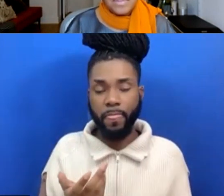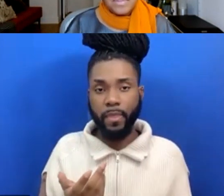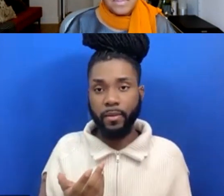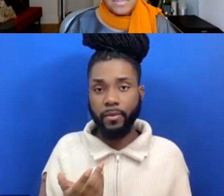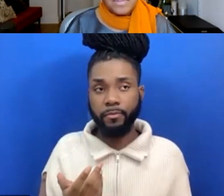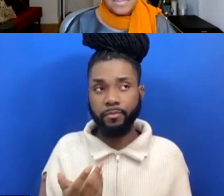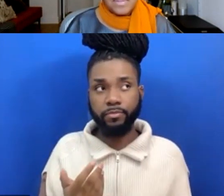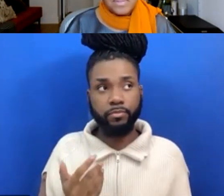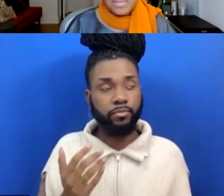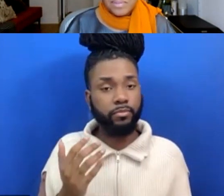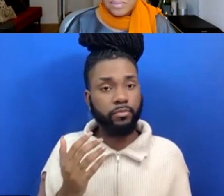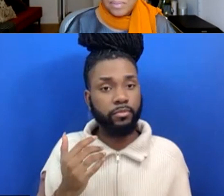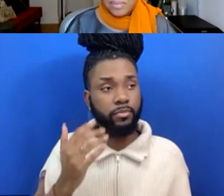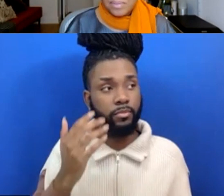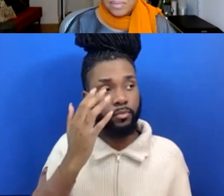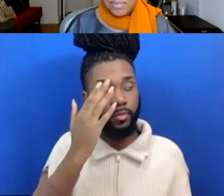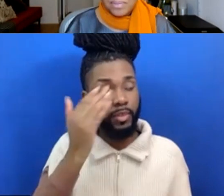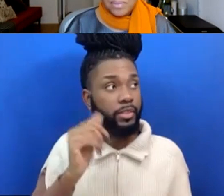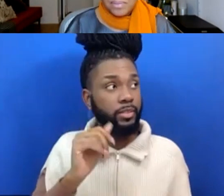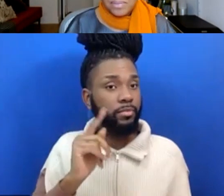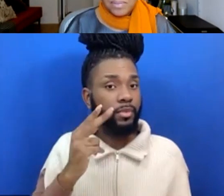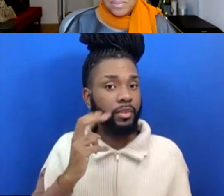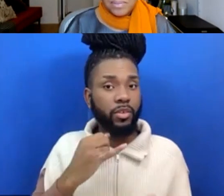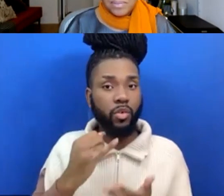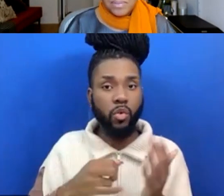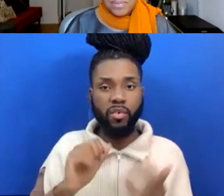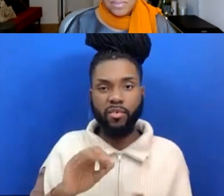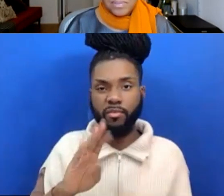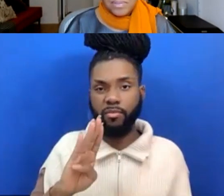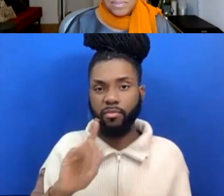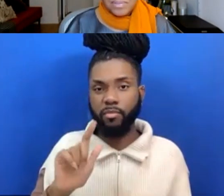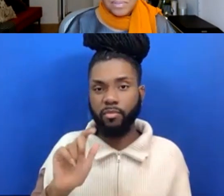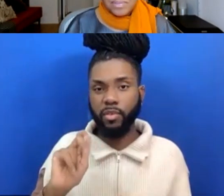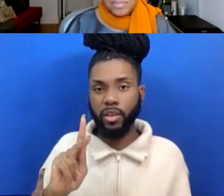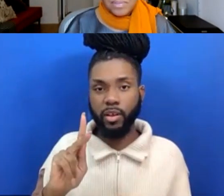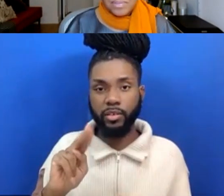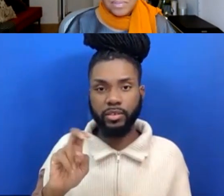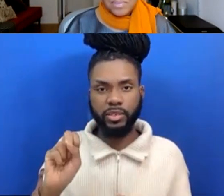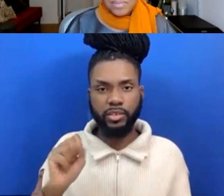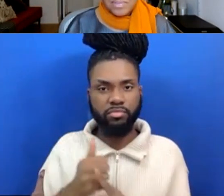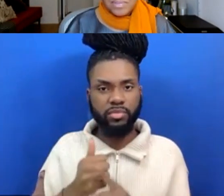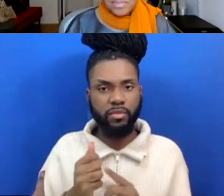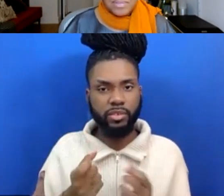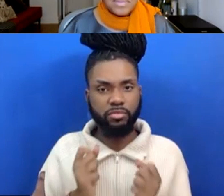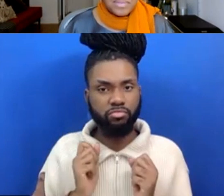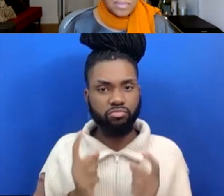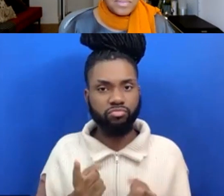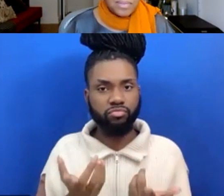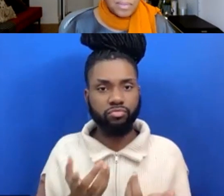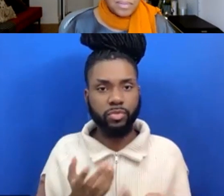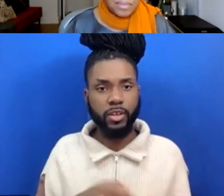because the sort of the art of Blackness is improvisational, right? Is